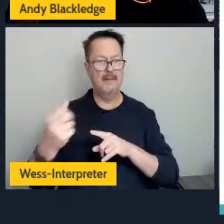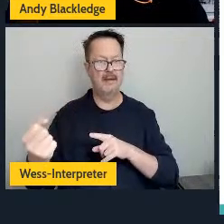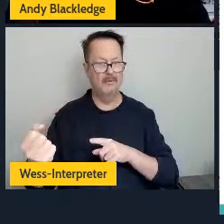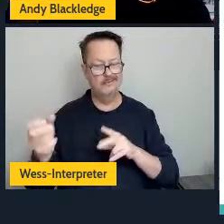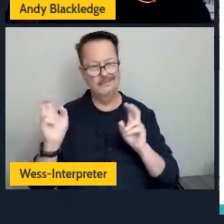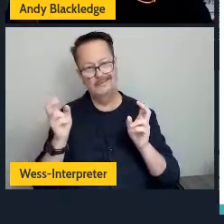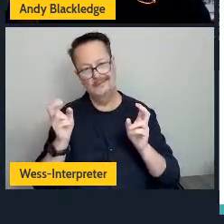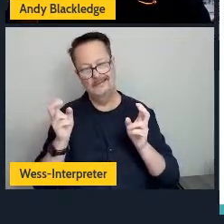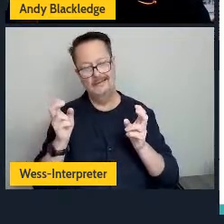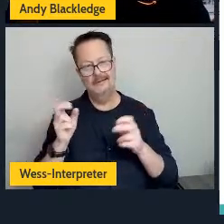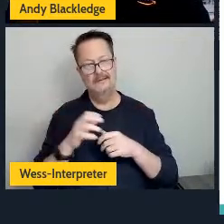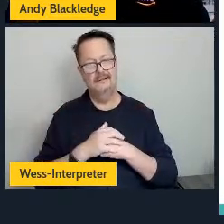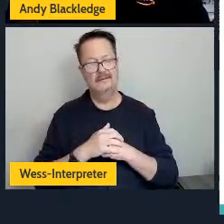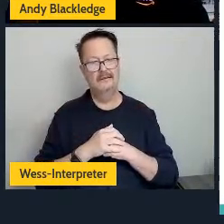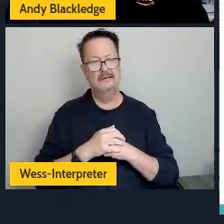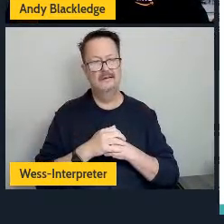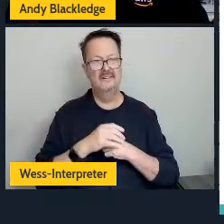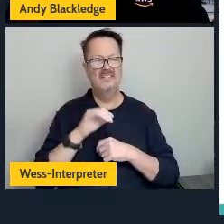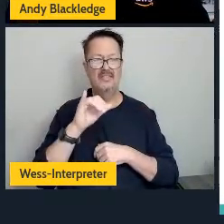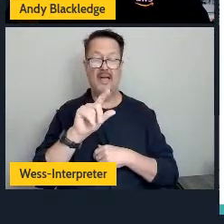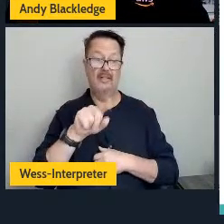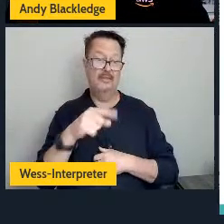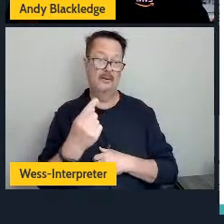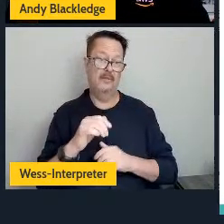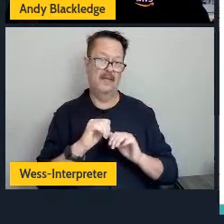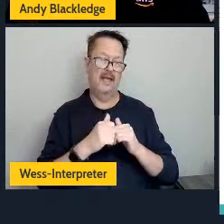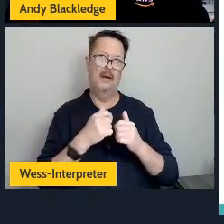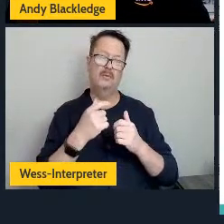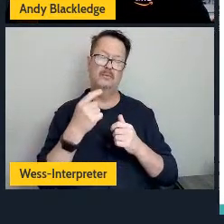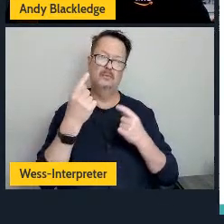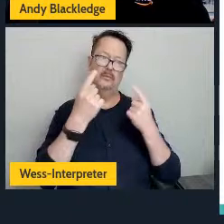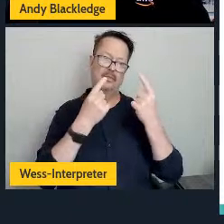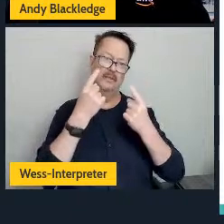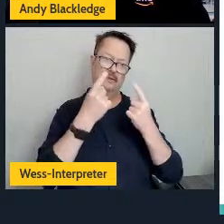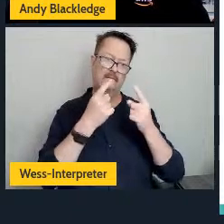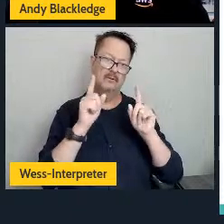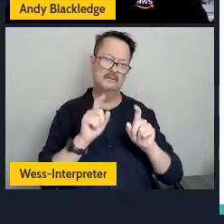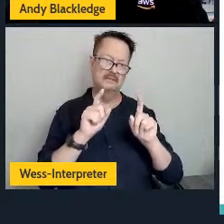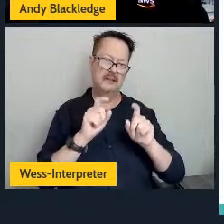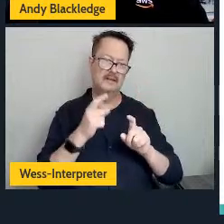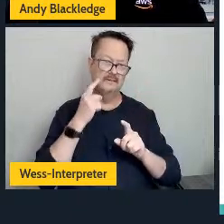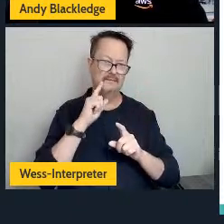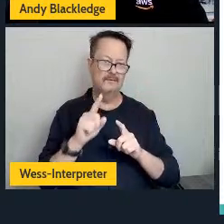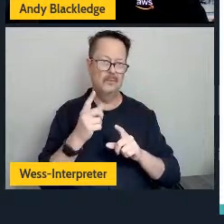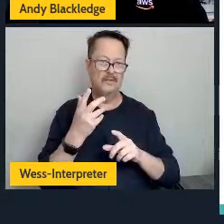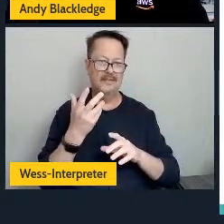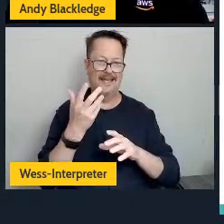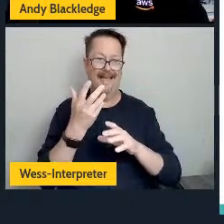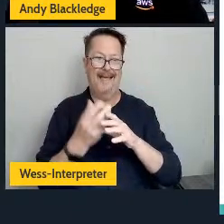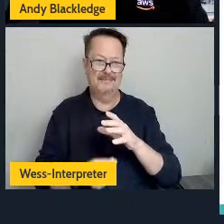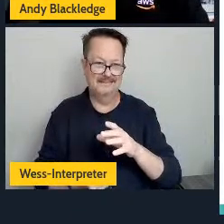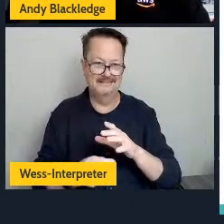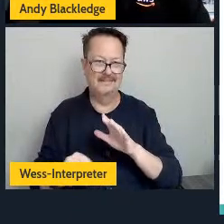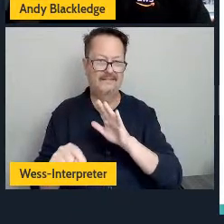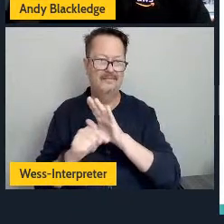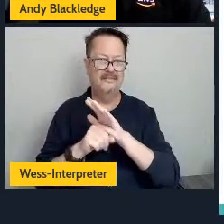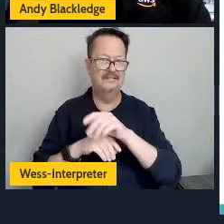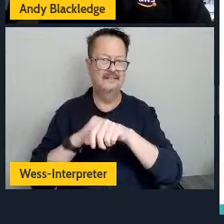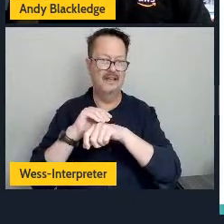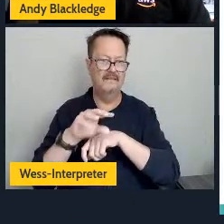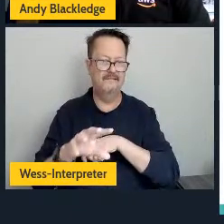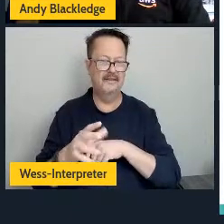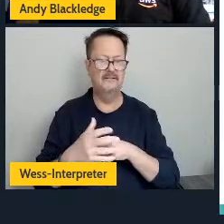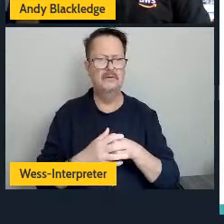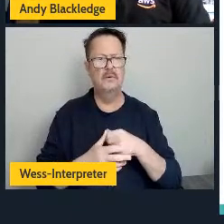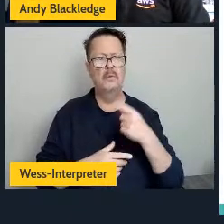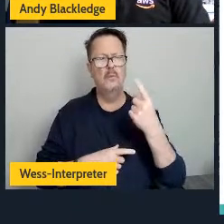It's quite, that's the only way I could think of testing for the absence of a side effect. Yeah,